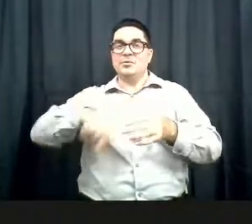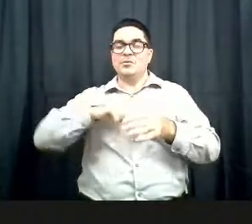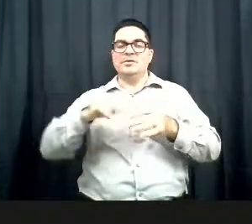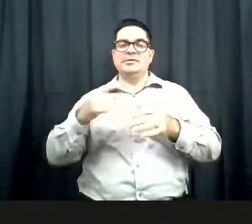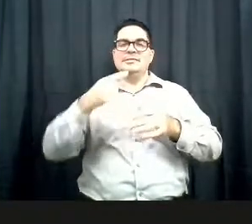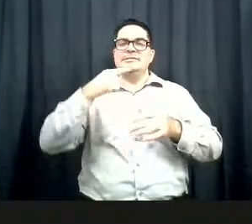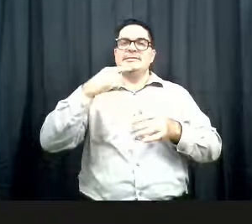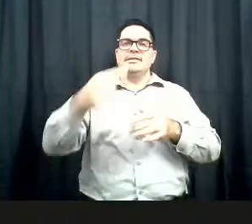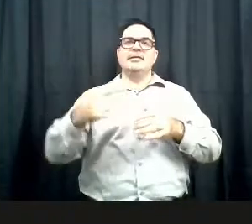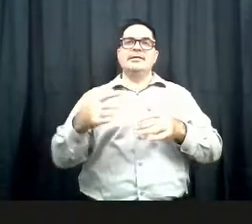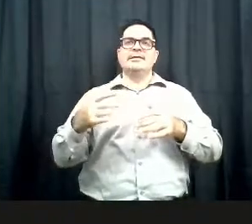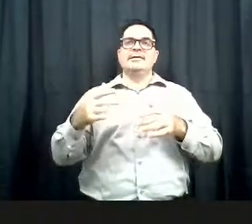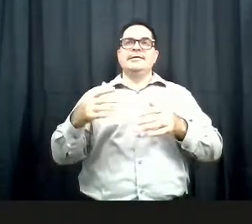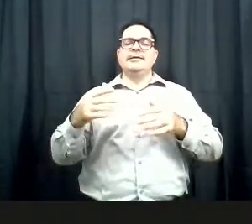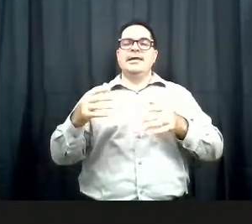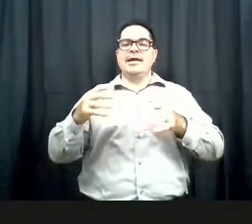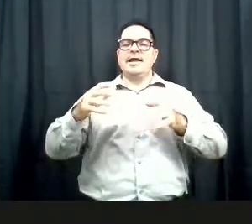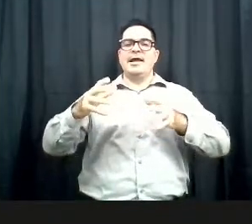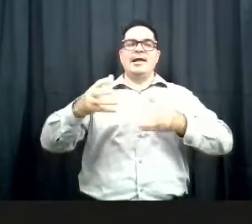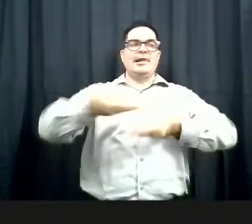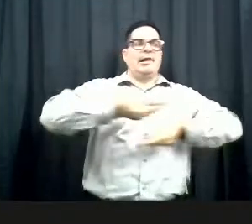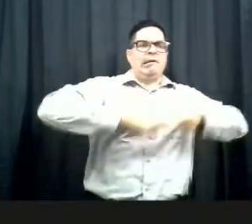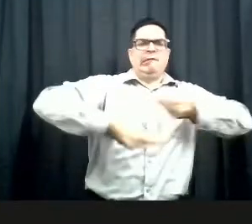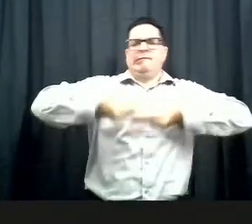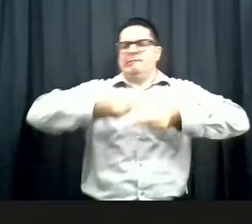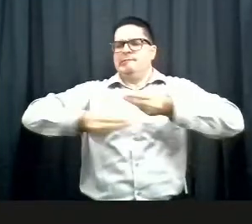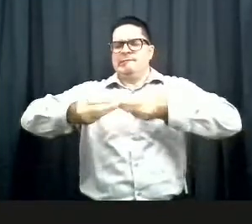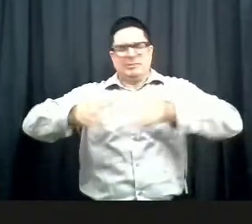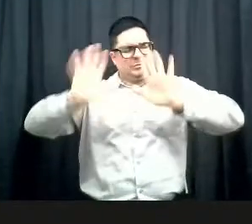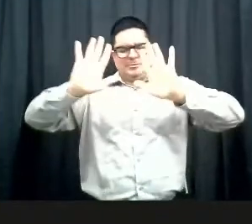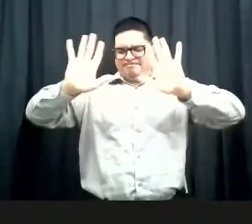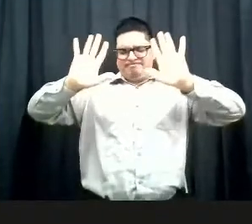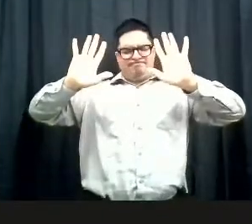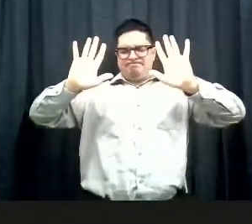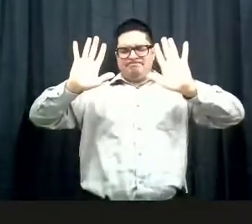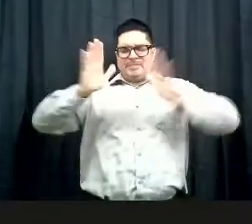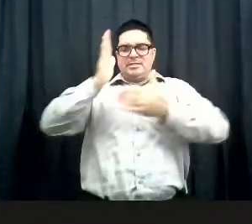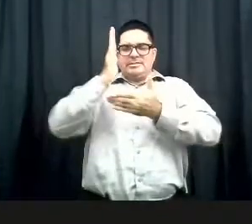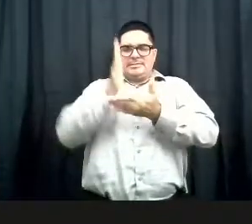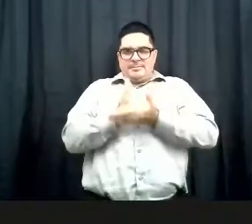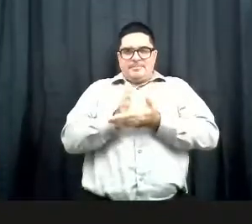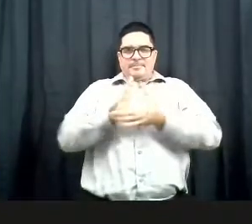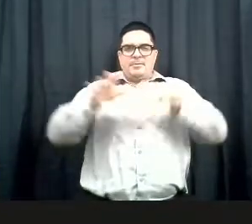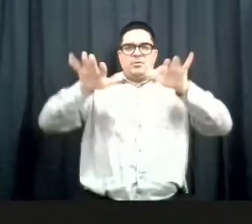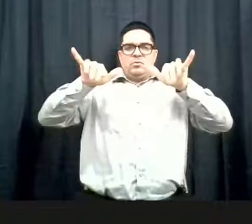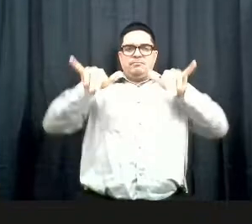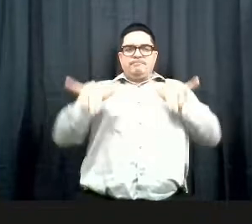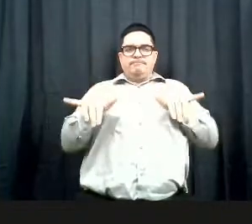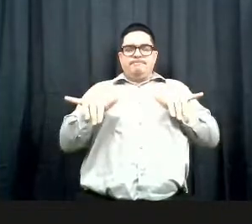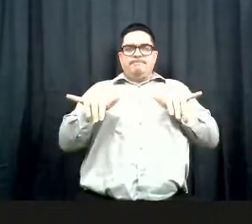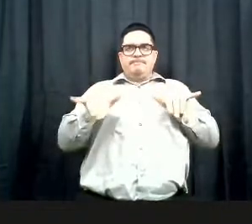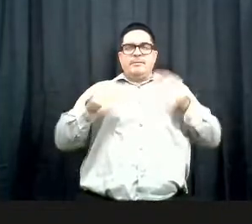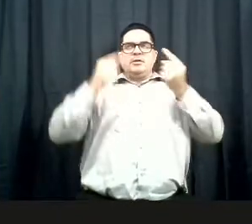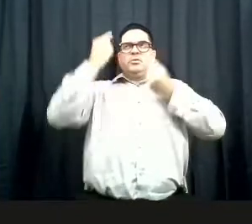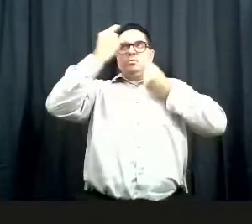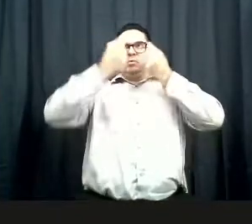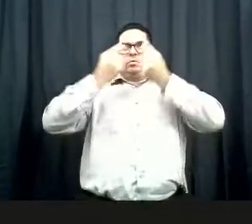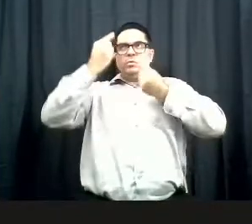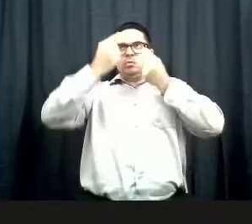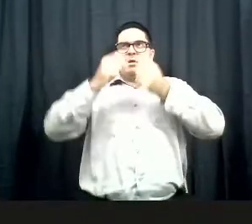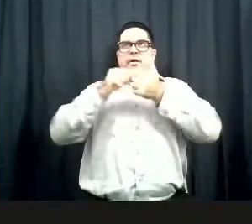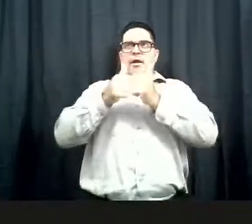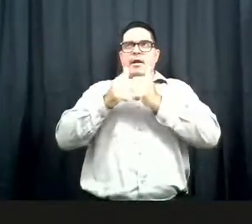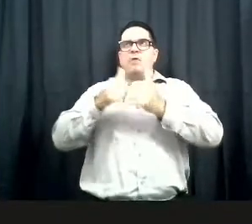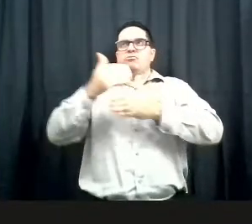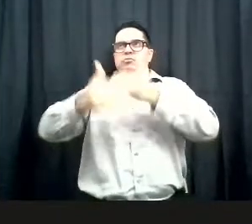restructure, deleverage, and figure out how we move forward, because the current train was headed in a bad direction.